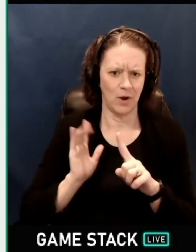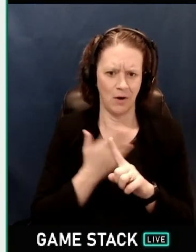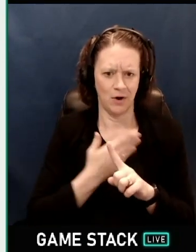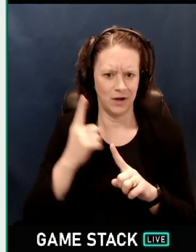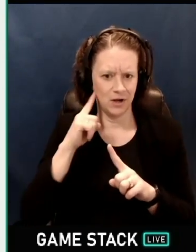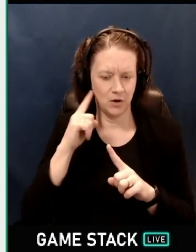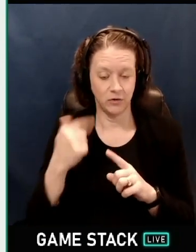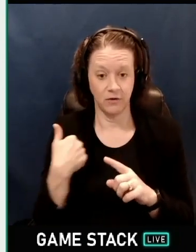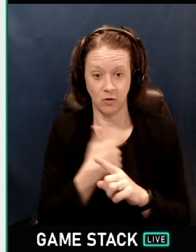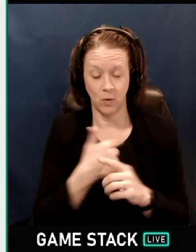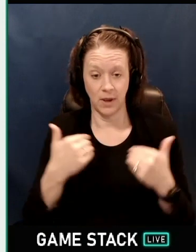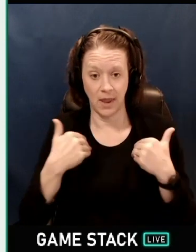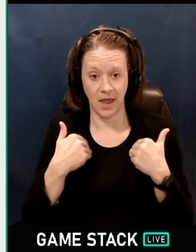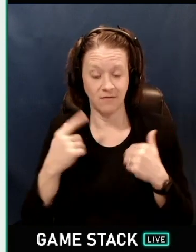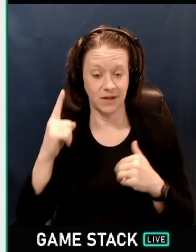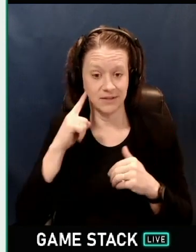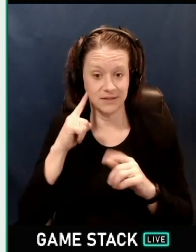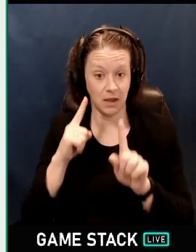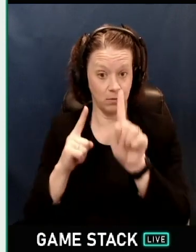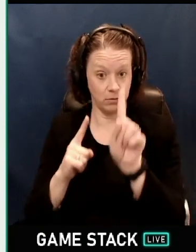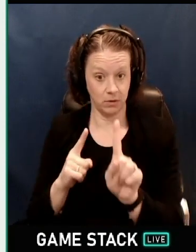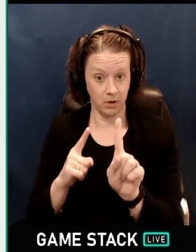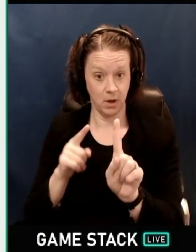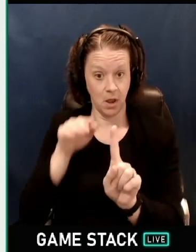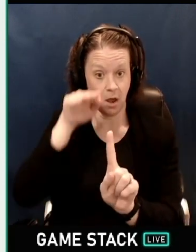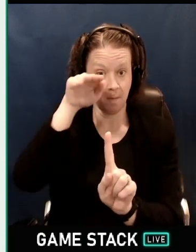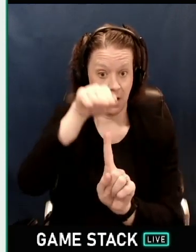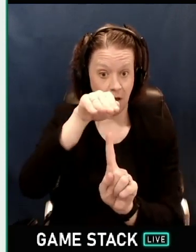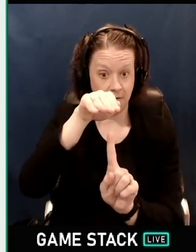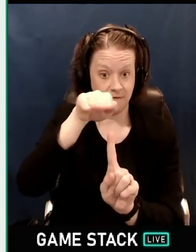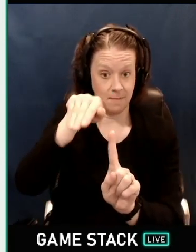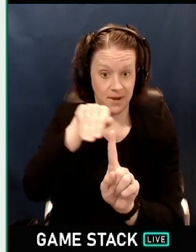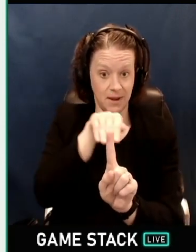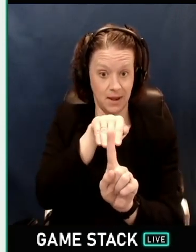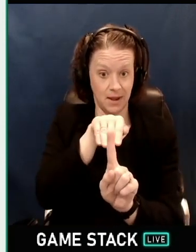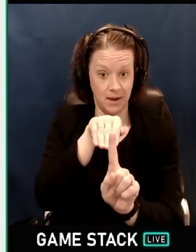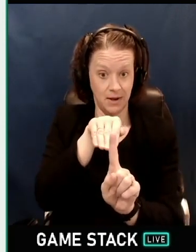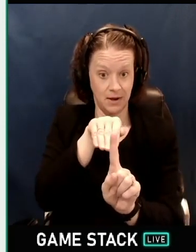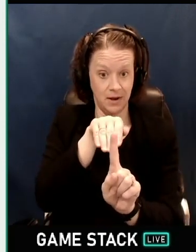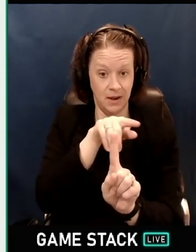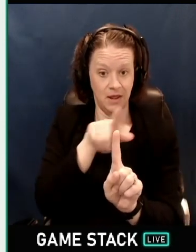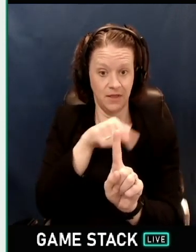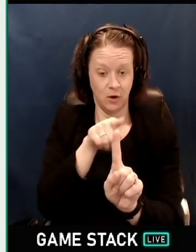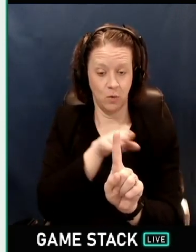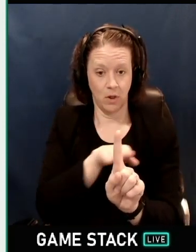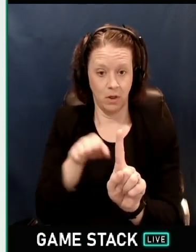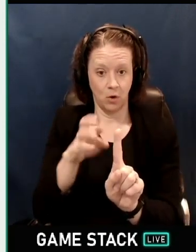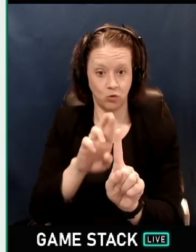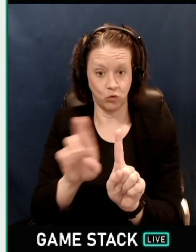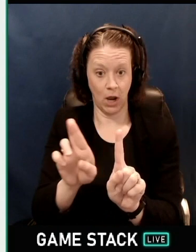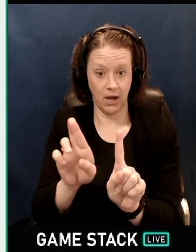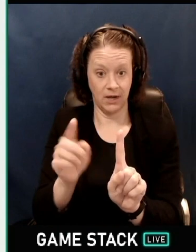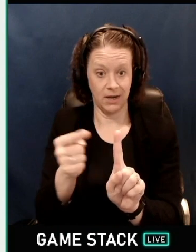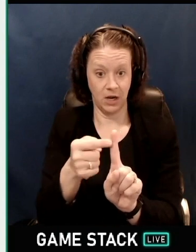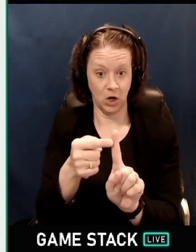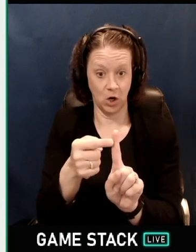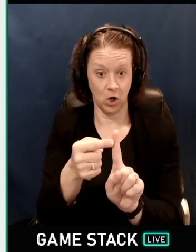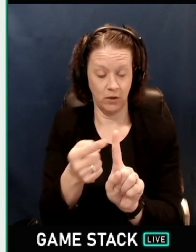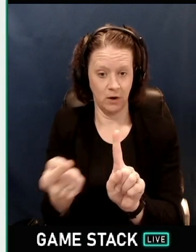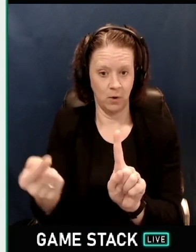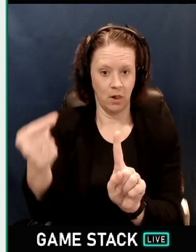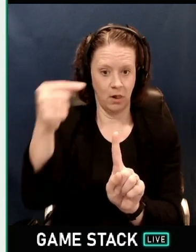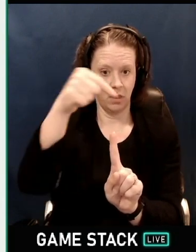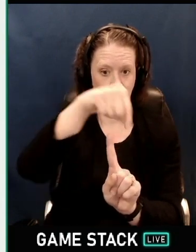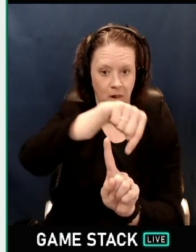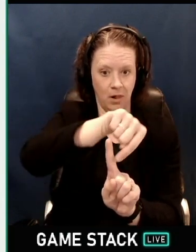the right, that sound's going to reach my right ear first, filter around my head, and reach my left ear